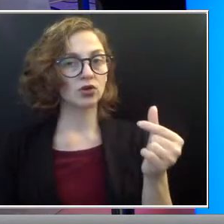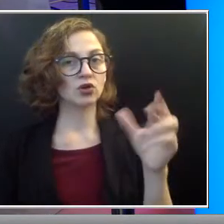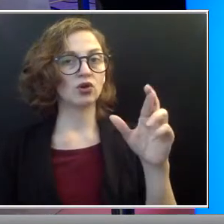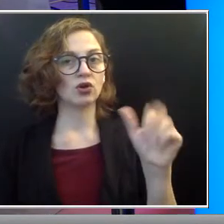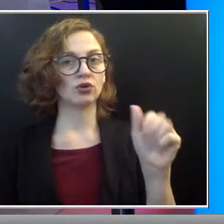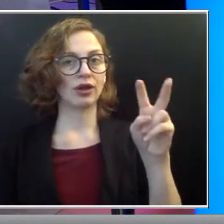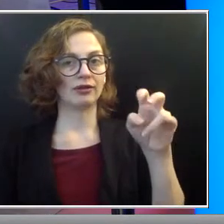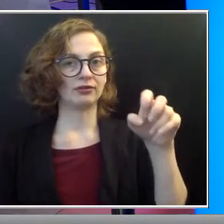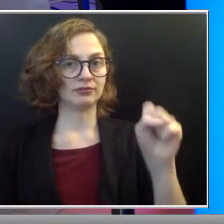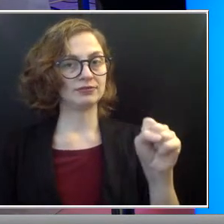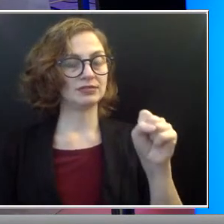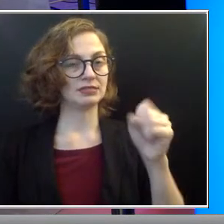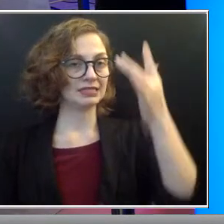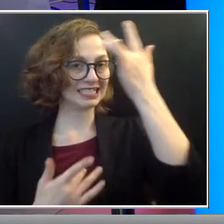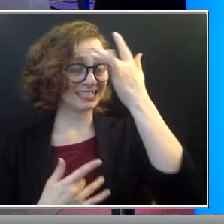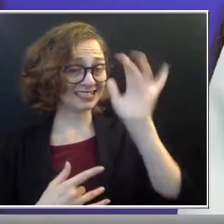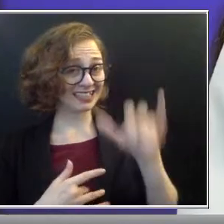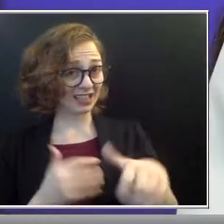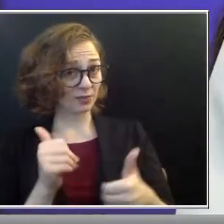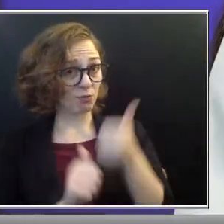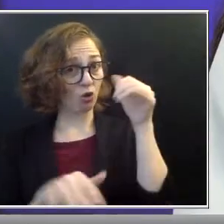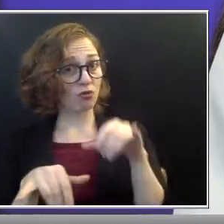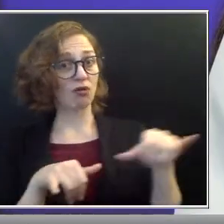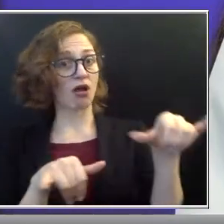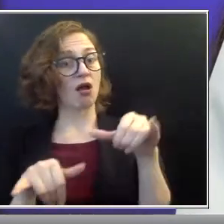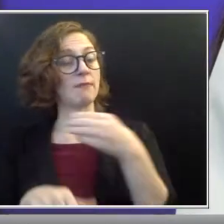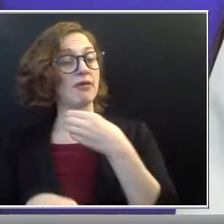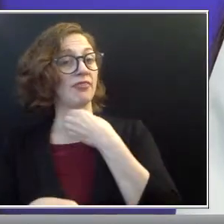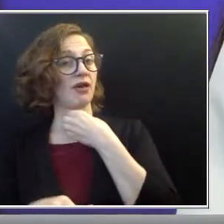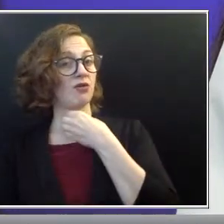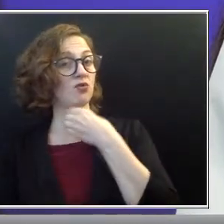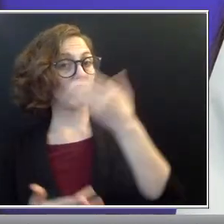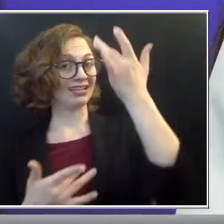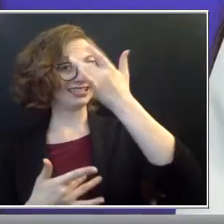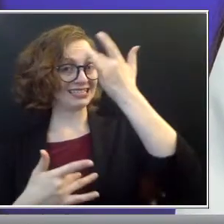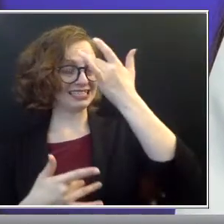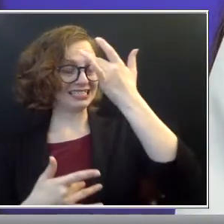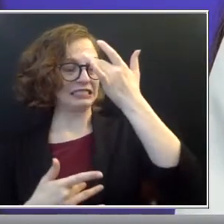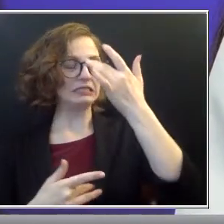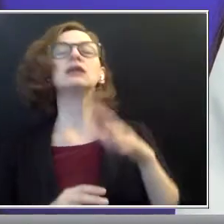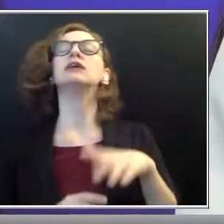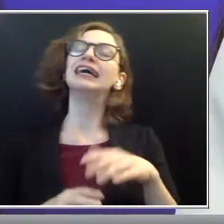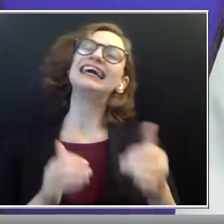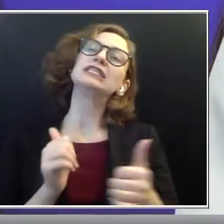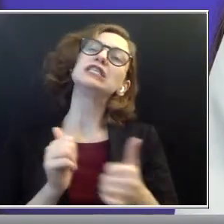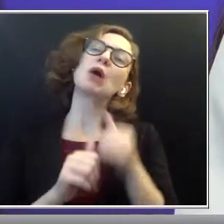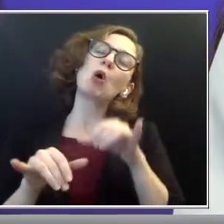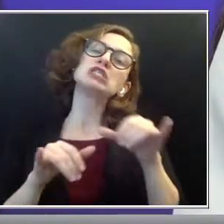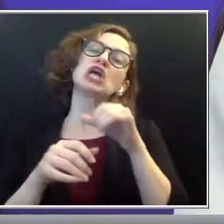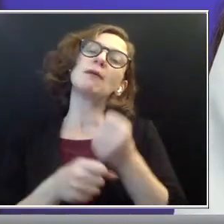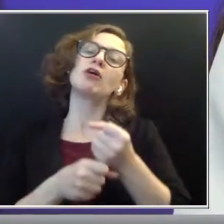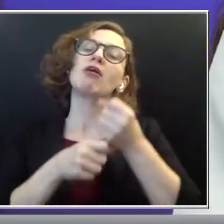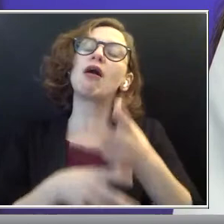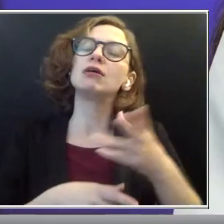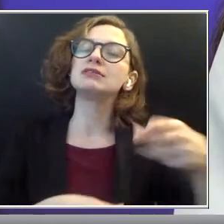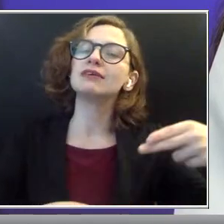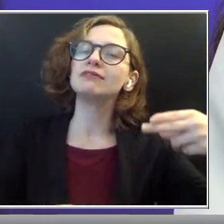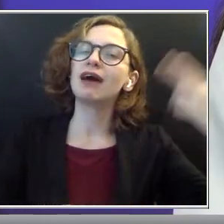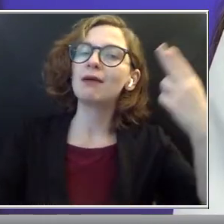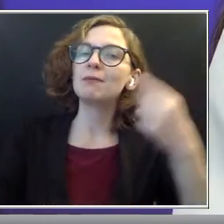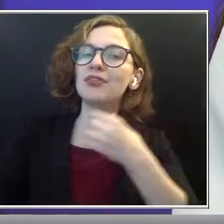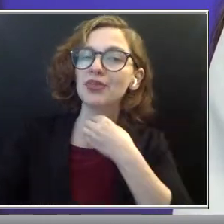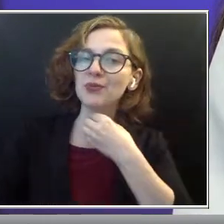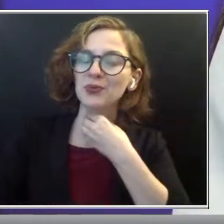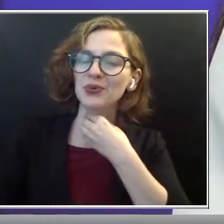thyroid disease? So Graves' disease is the most common cause of hyperthyroidism. There are some other causes, such as a toxic